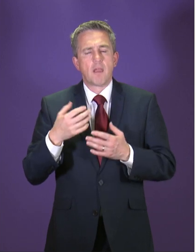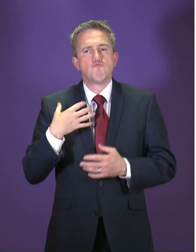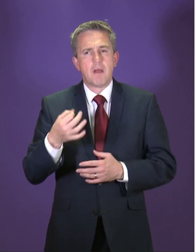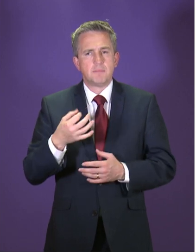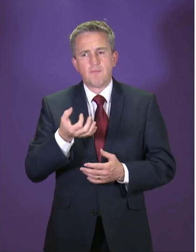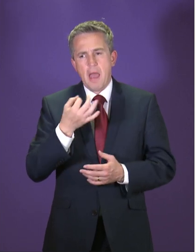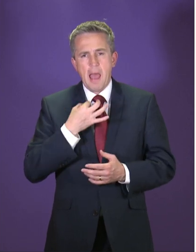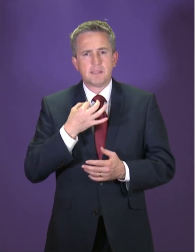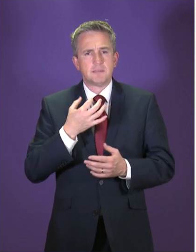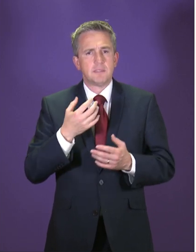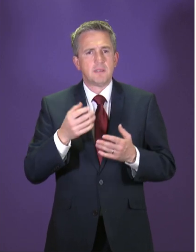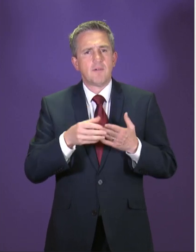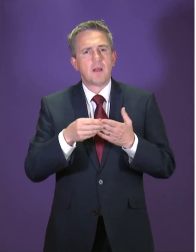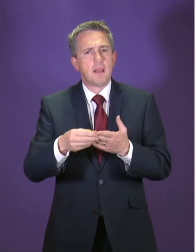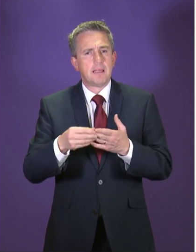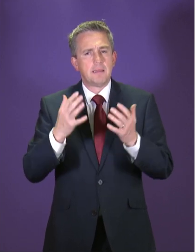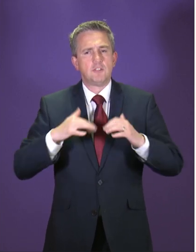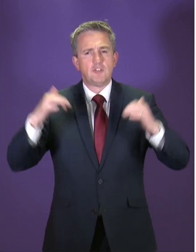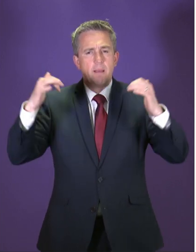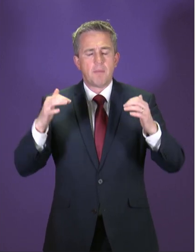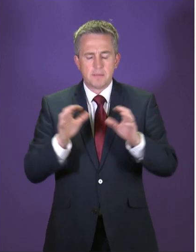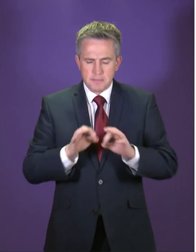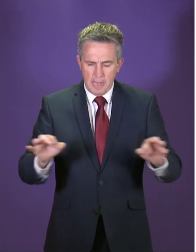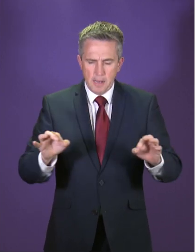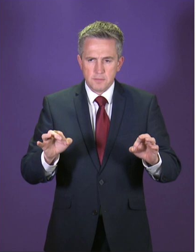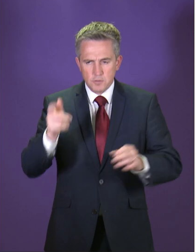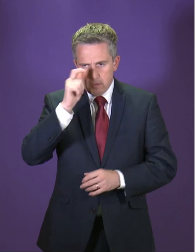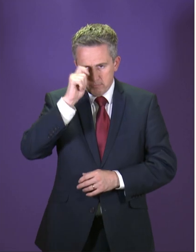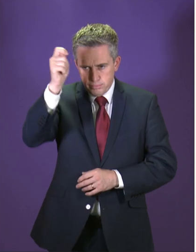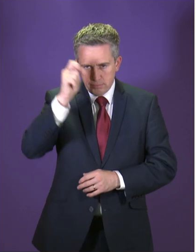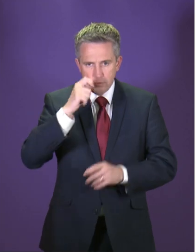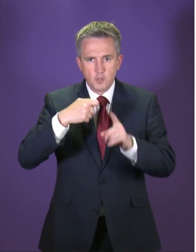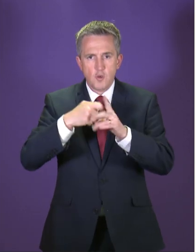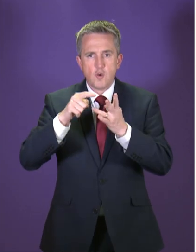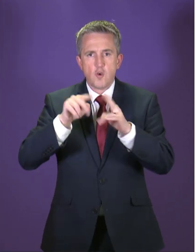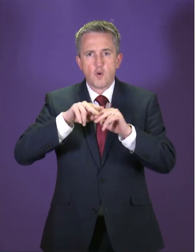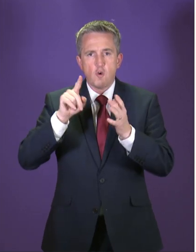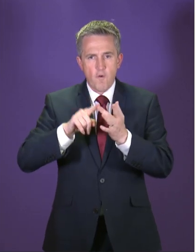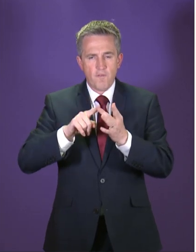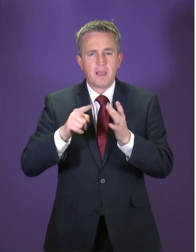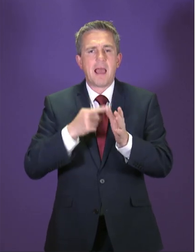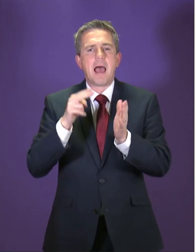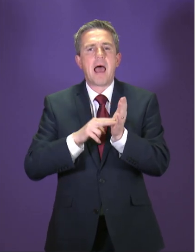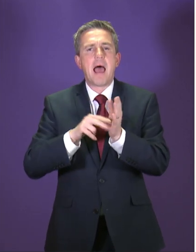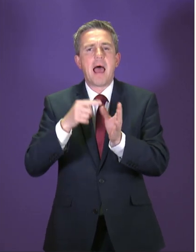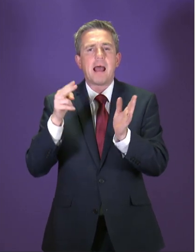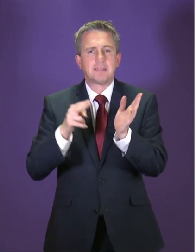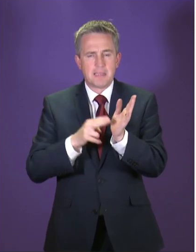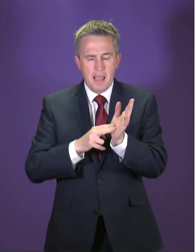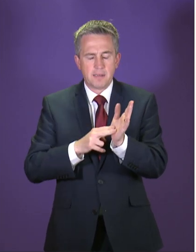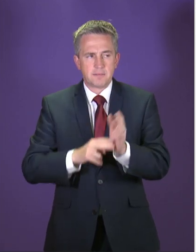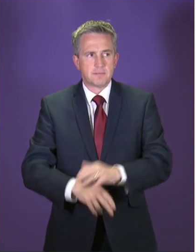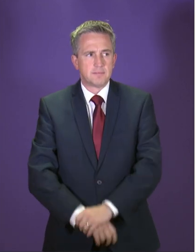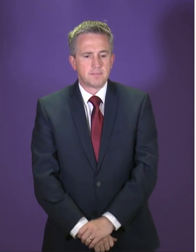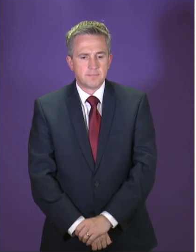perhaps lead the chamber in just a short moment of silence to pay respects to Kofi Annan. So if you could join me just for a few moments to pay